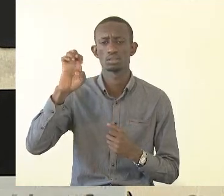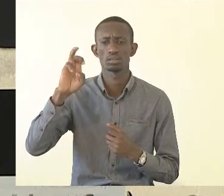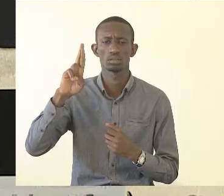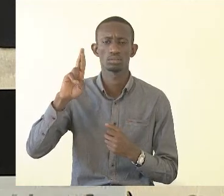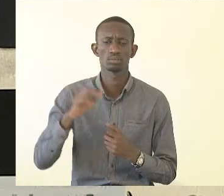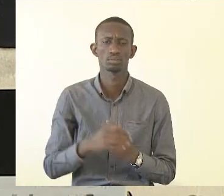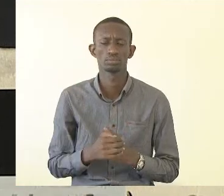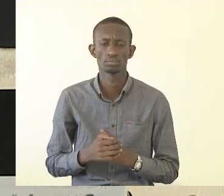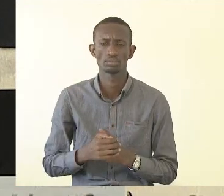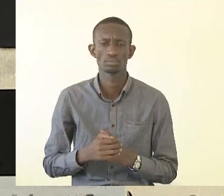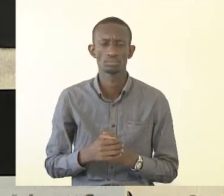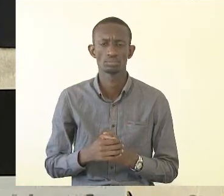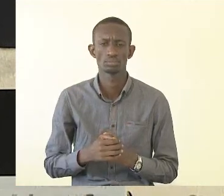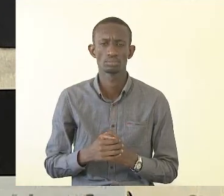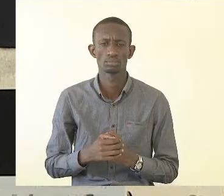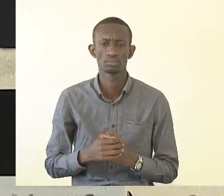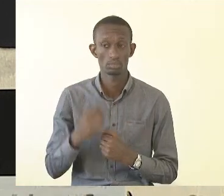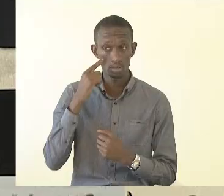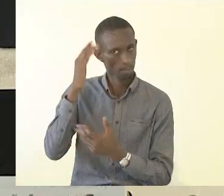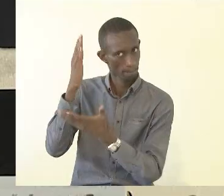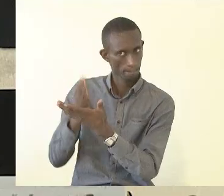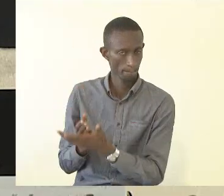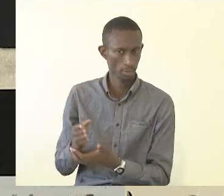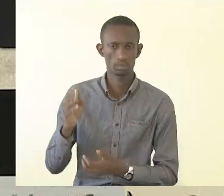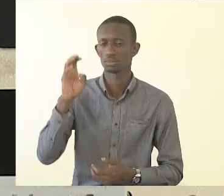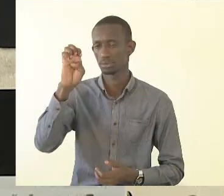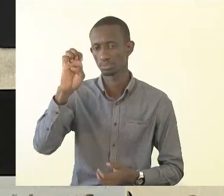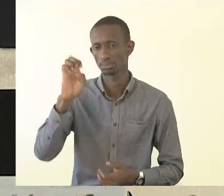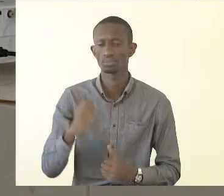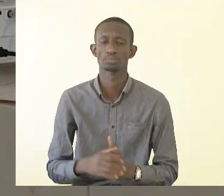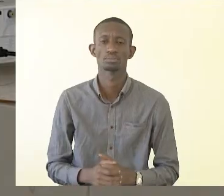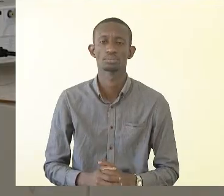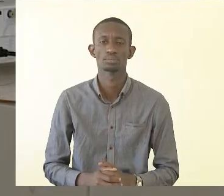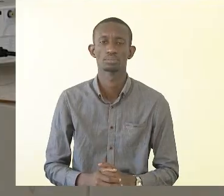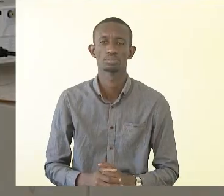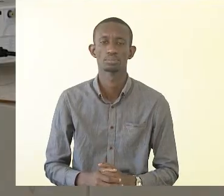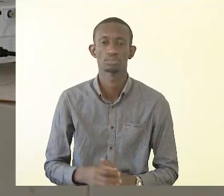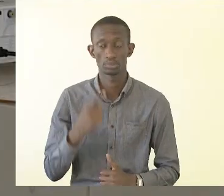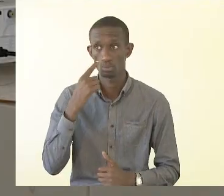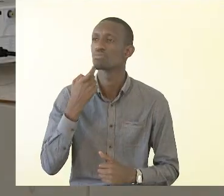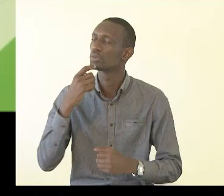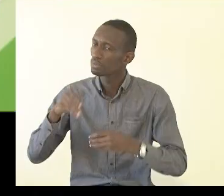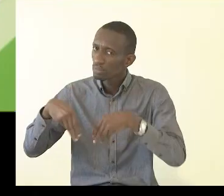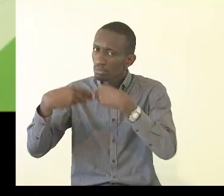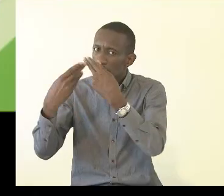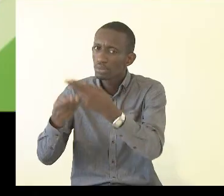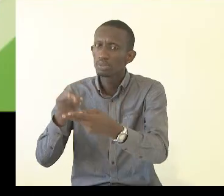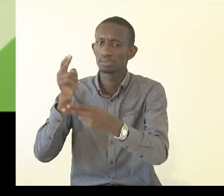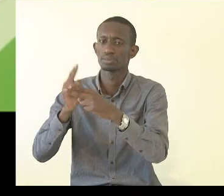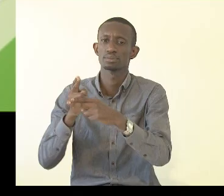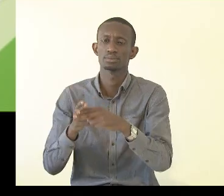3. So we go to part E. Where is E? So they need the name of this one, which will